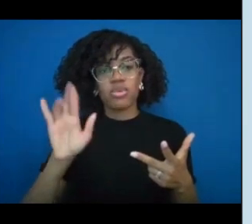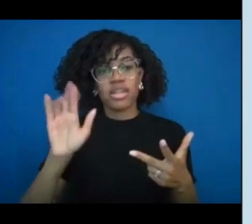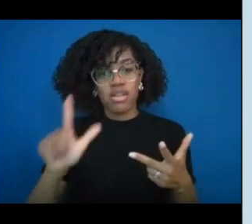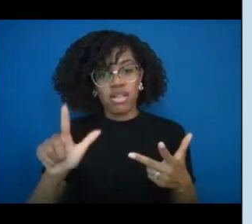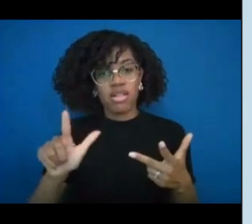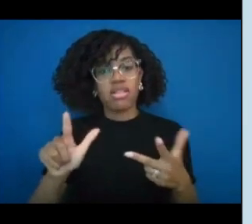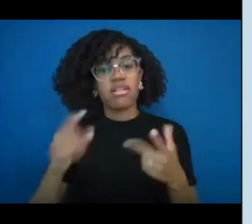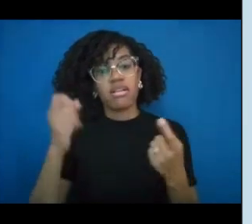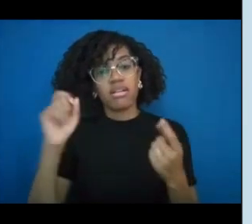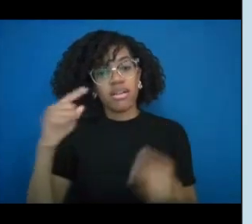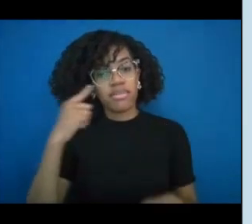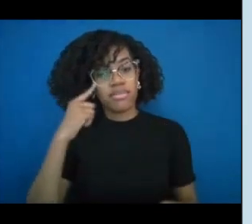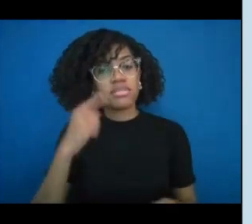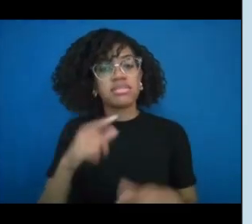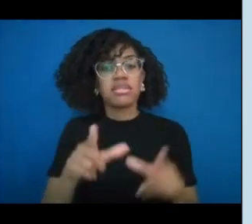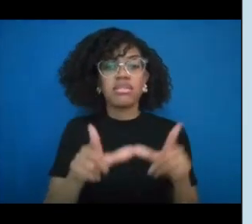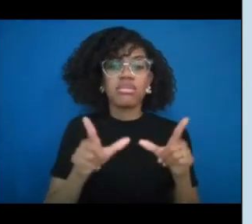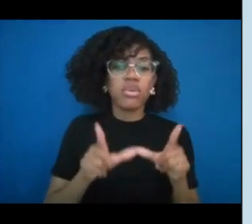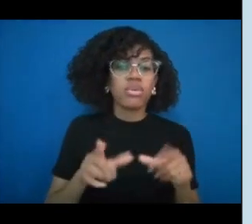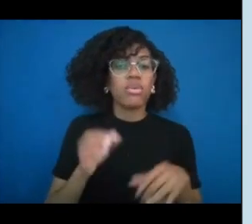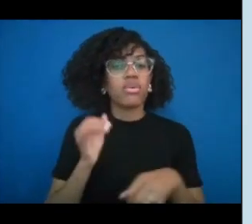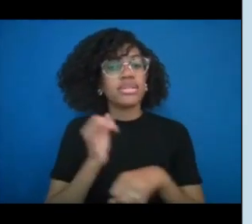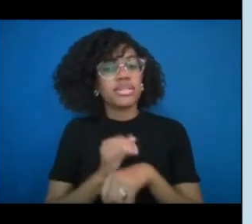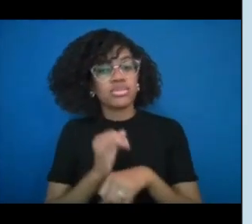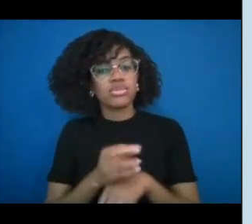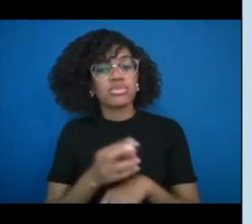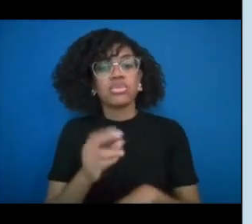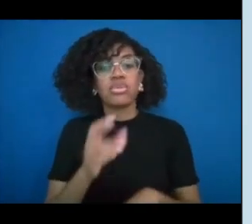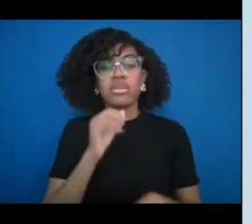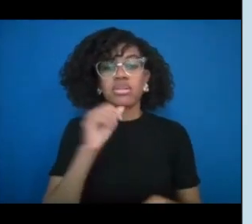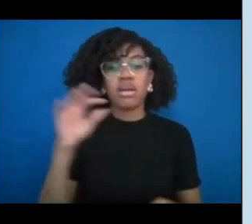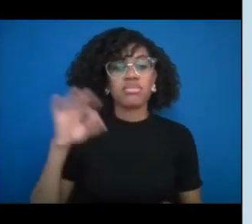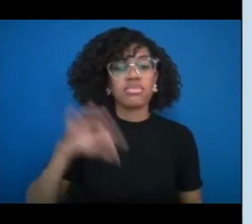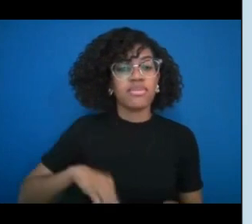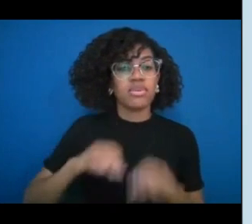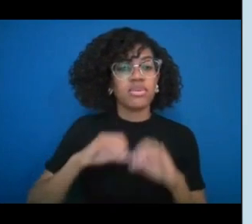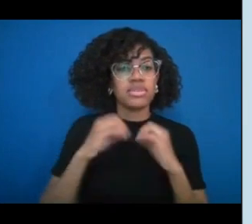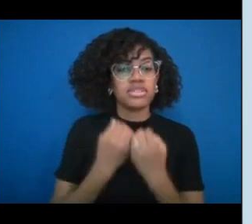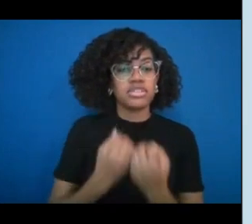nonprofit organizations or associations.